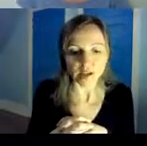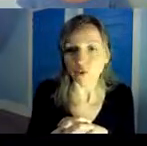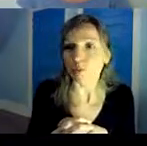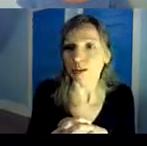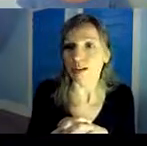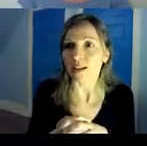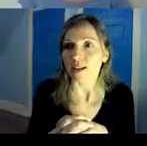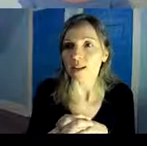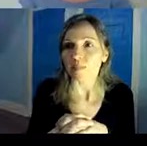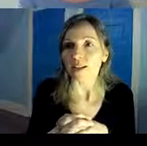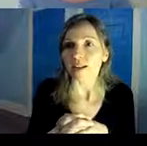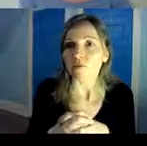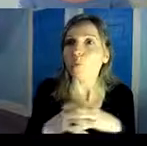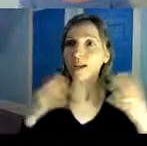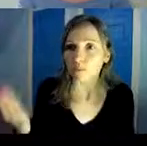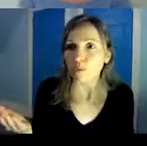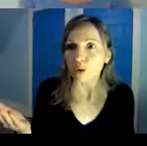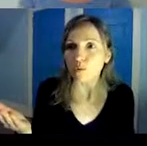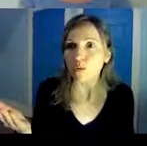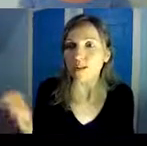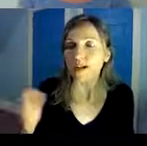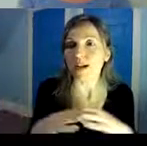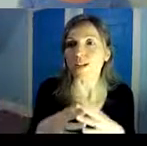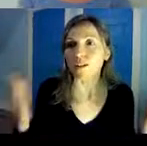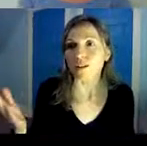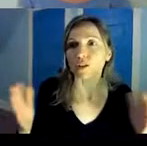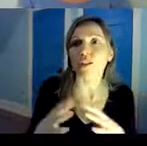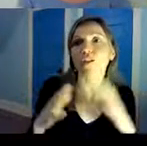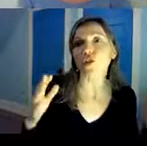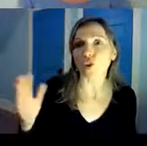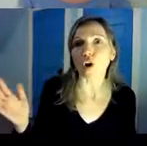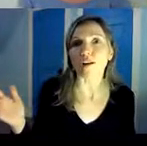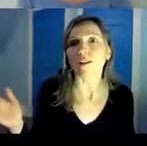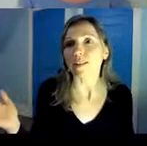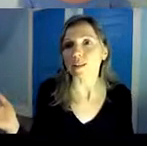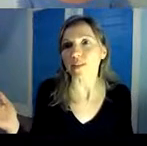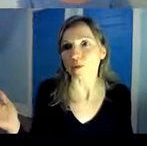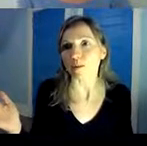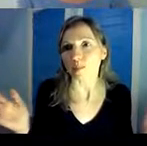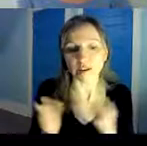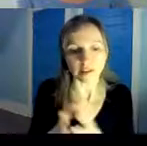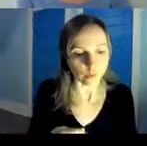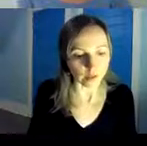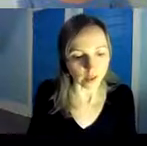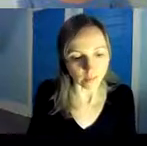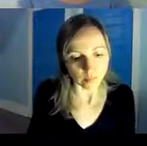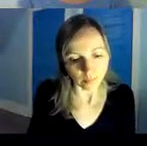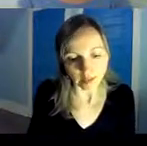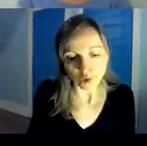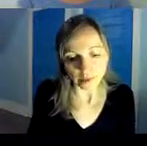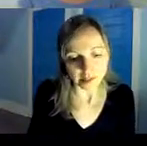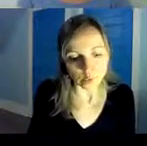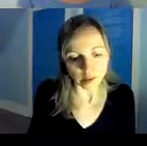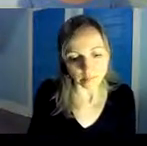the red elderberry because of the way it grows and its phenology. It's a long leafed out period for